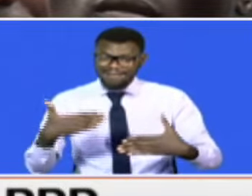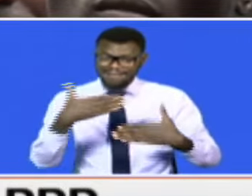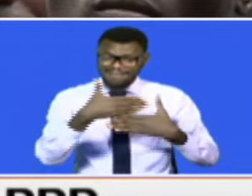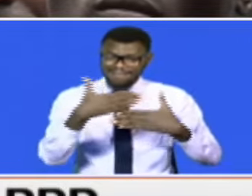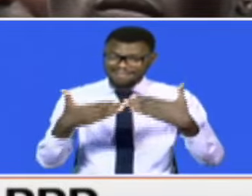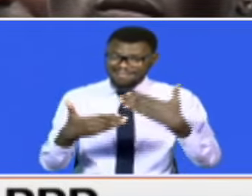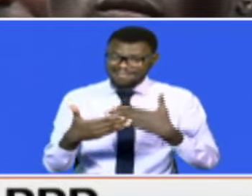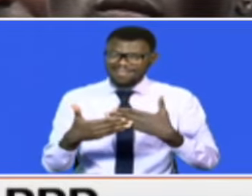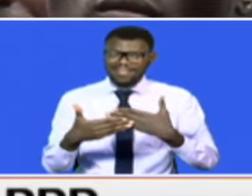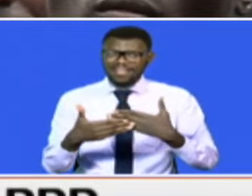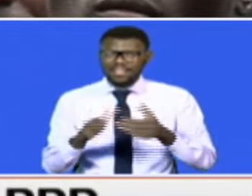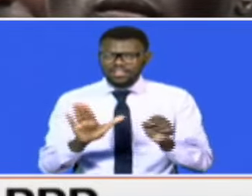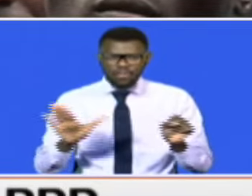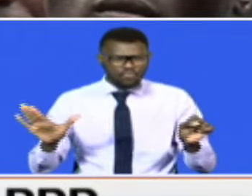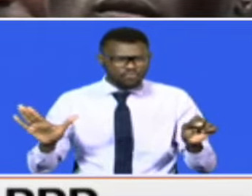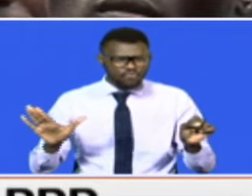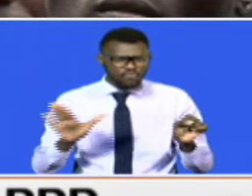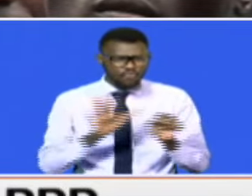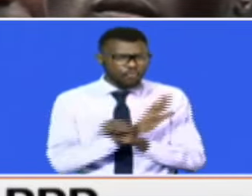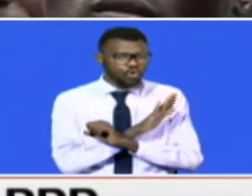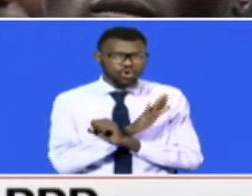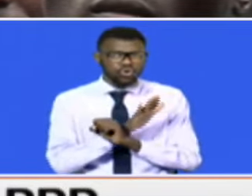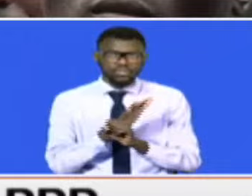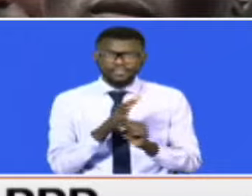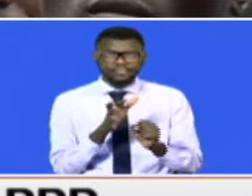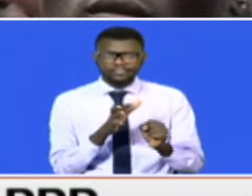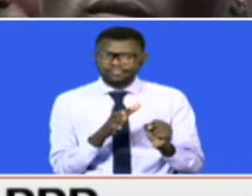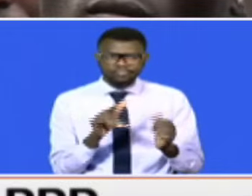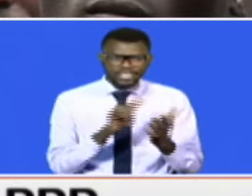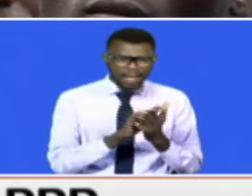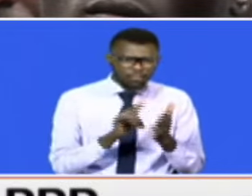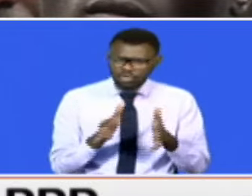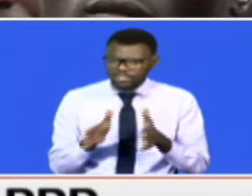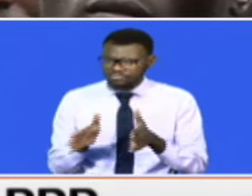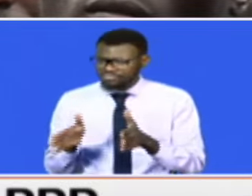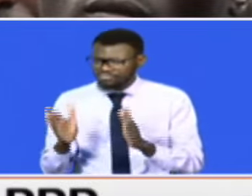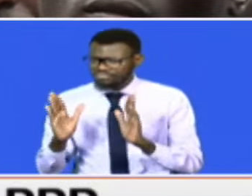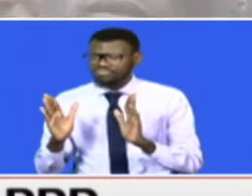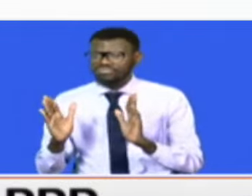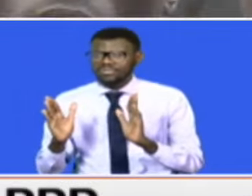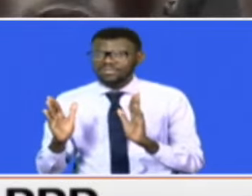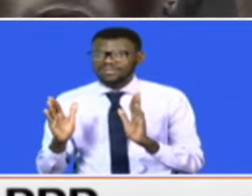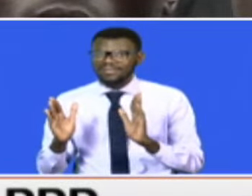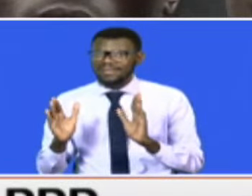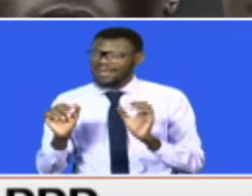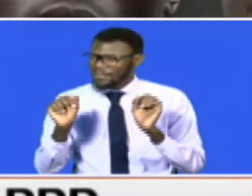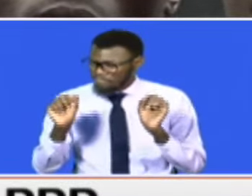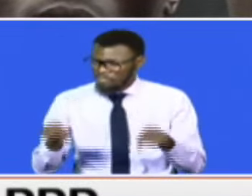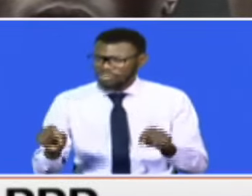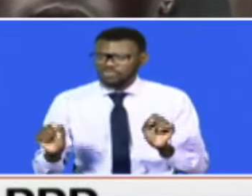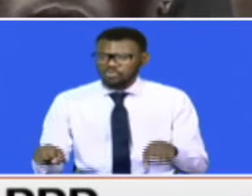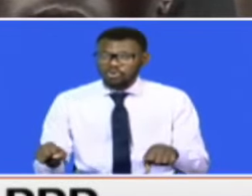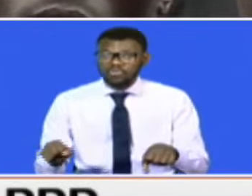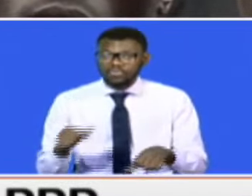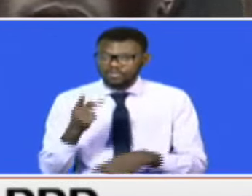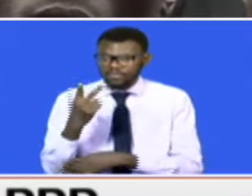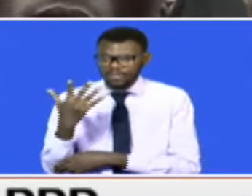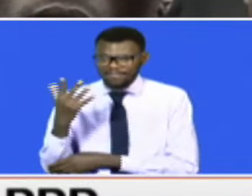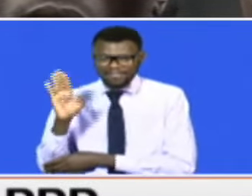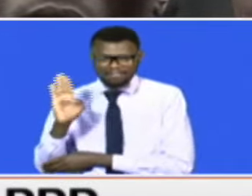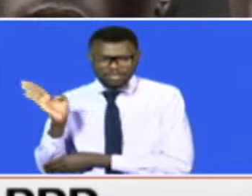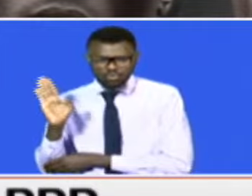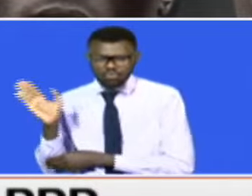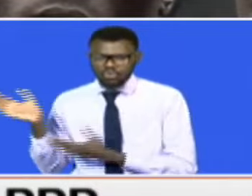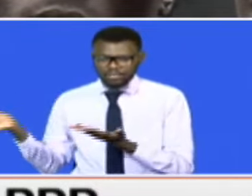fledged terminal, not just one terminal, even two terminals, or a terminal and a runway. If the 25 billion